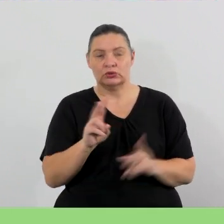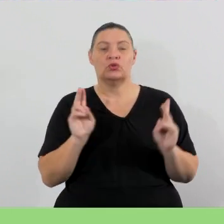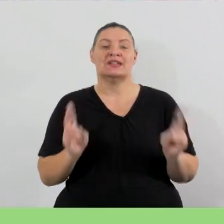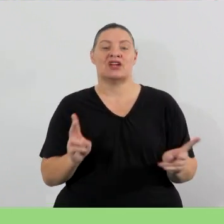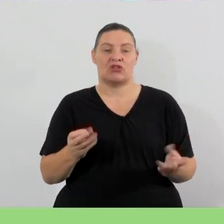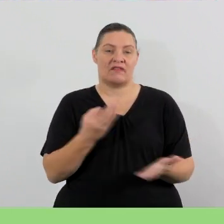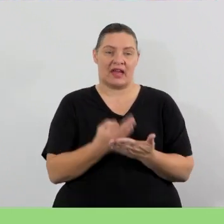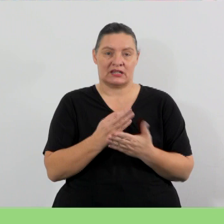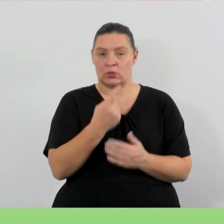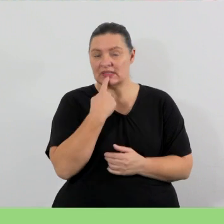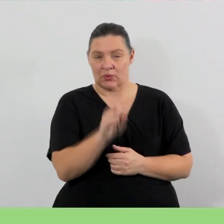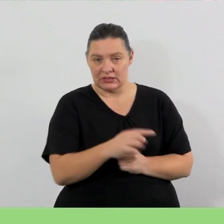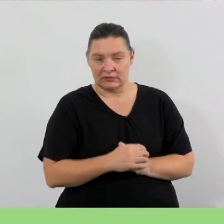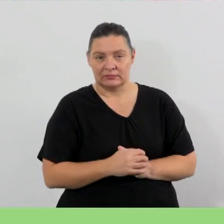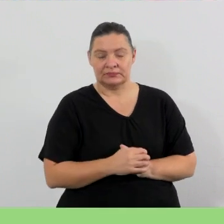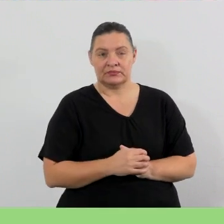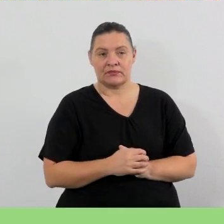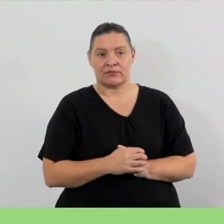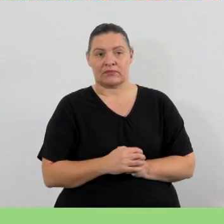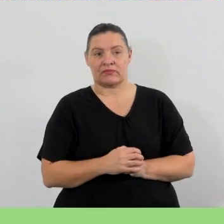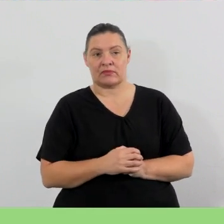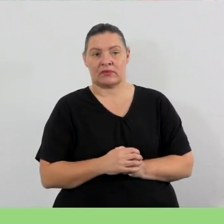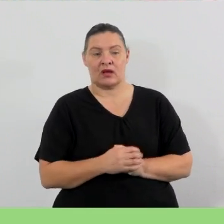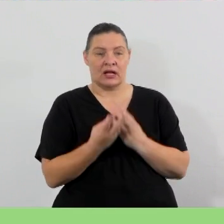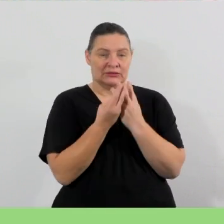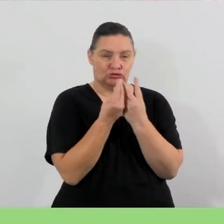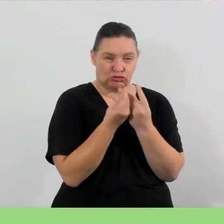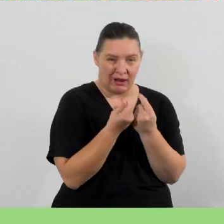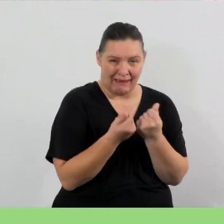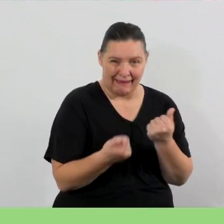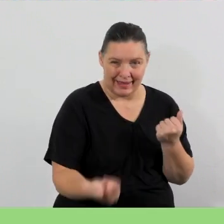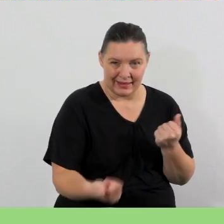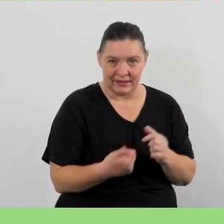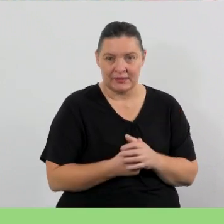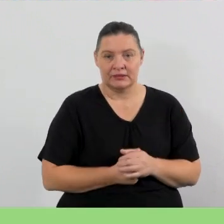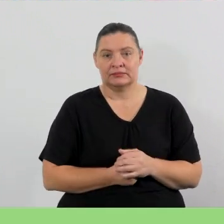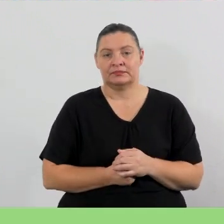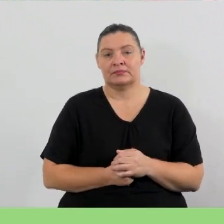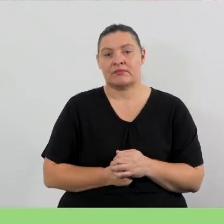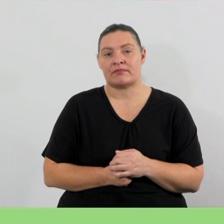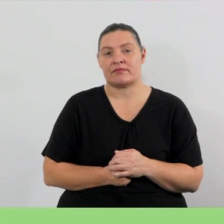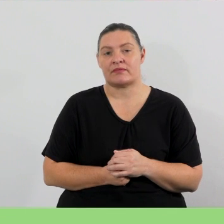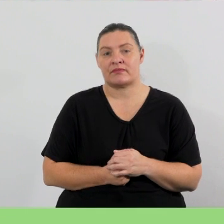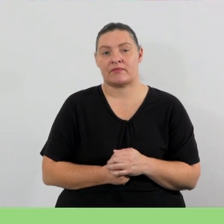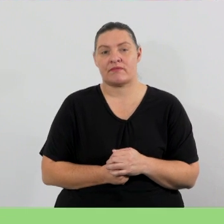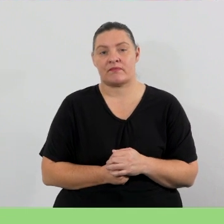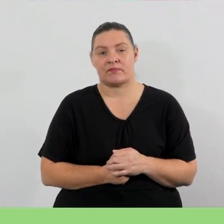2 natural factors that we spoke about were the droughts